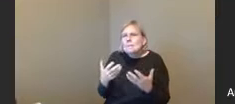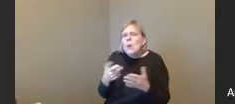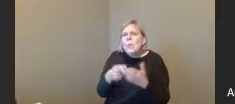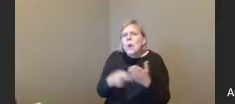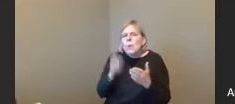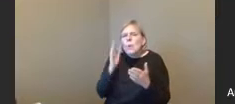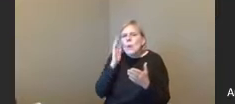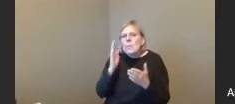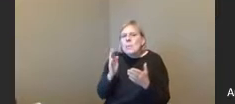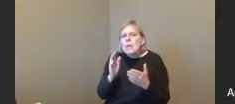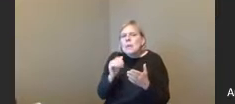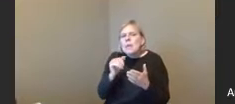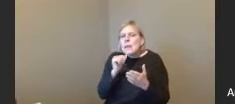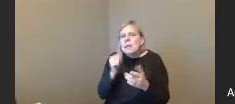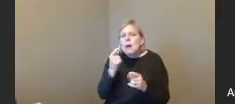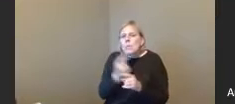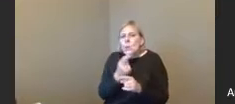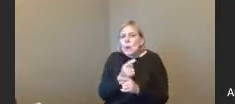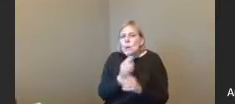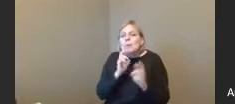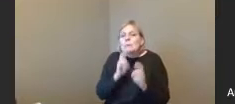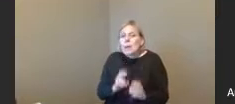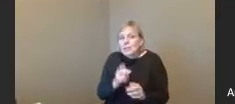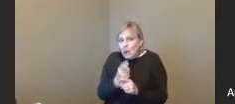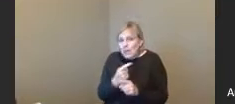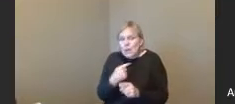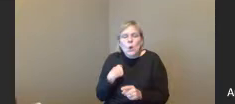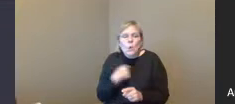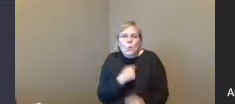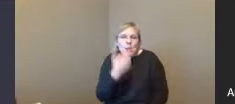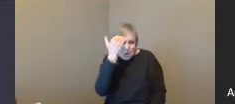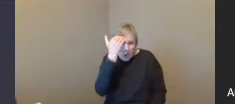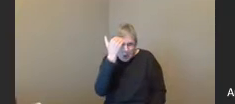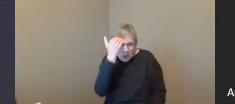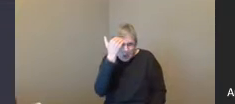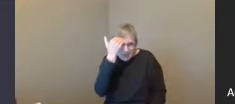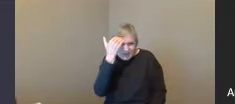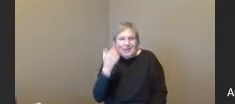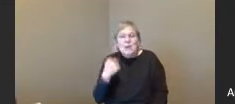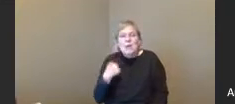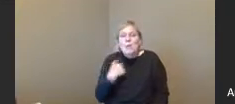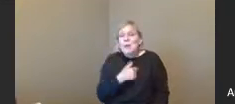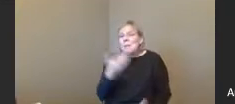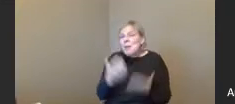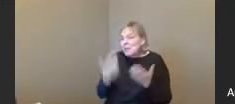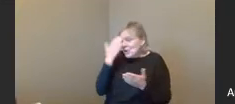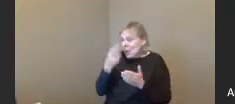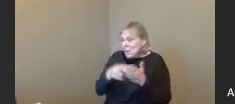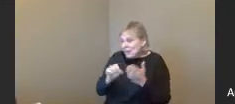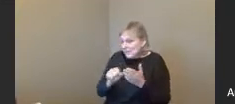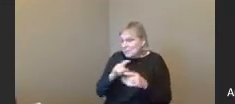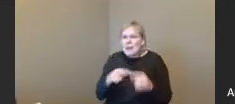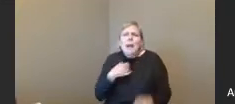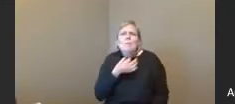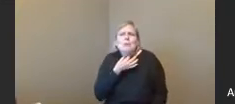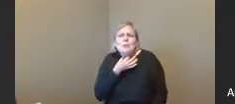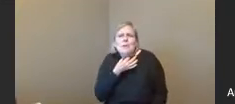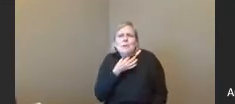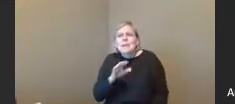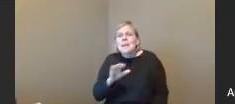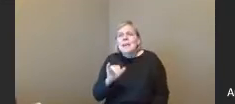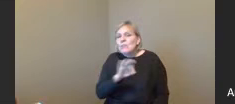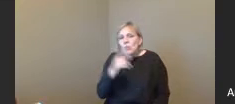would be an inappropriate response, right? We may know what that is, but I'm just curious, if